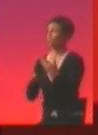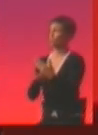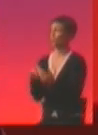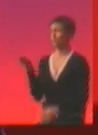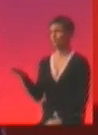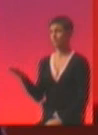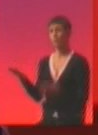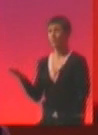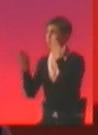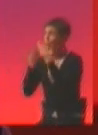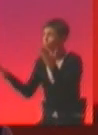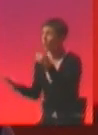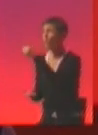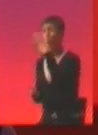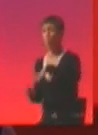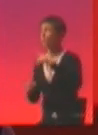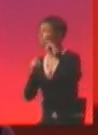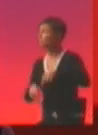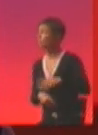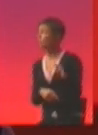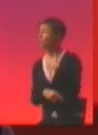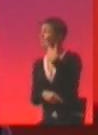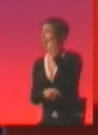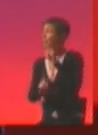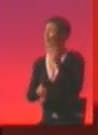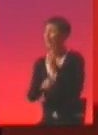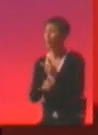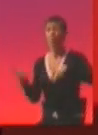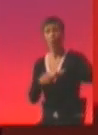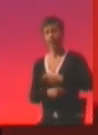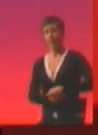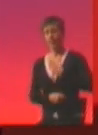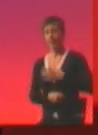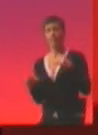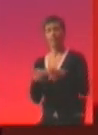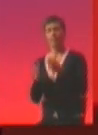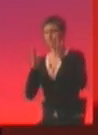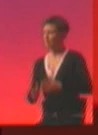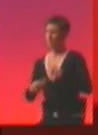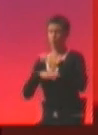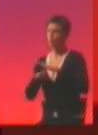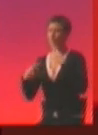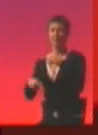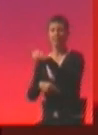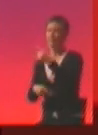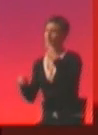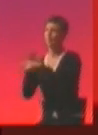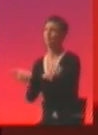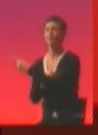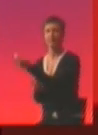Conference, the Tory party want to turn their backs on young people again, and we, the Labour Party, must not let them get away with